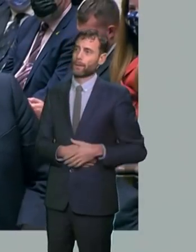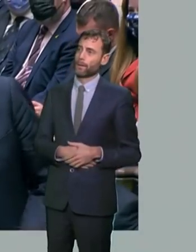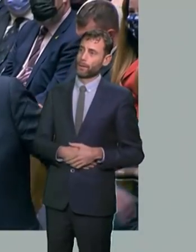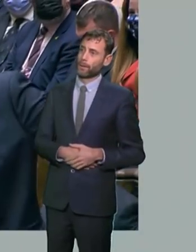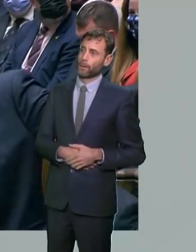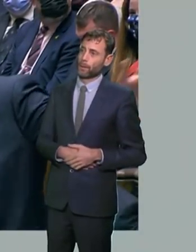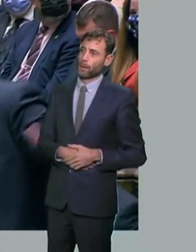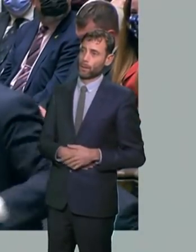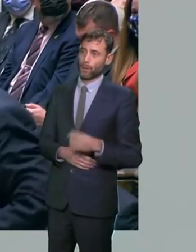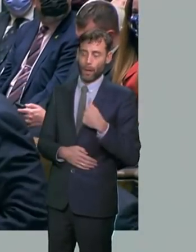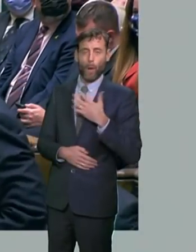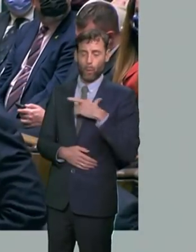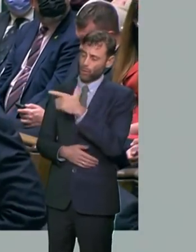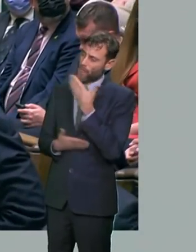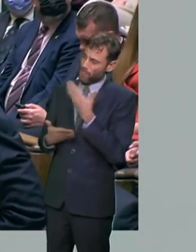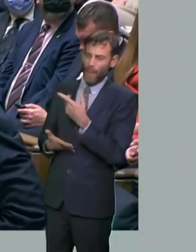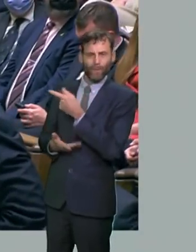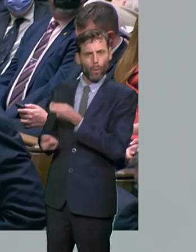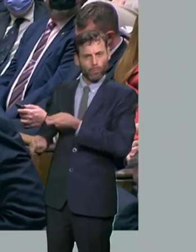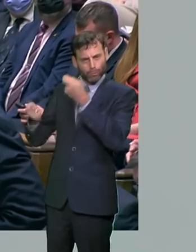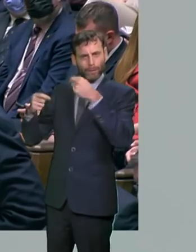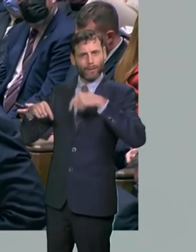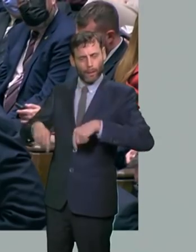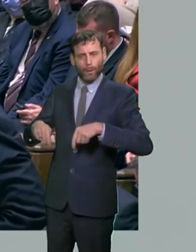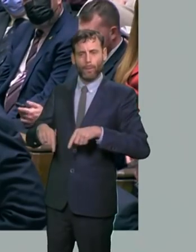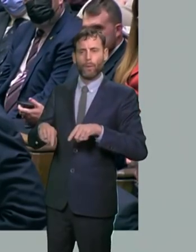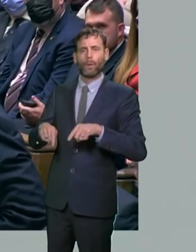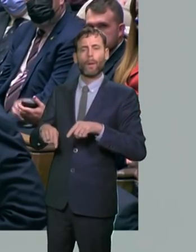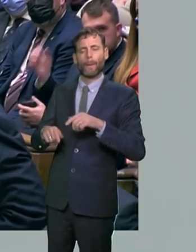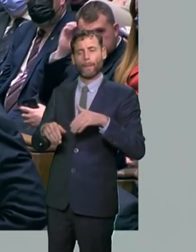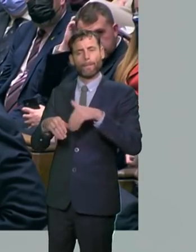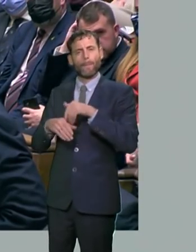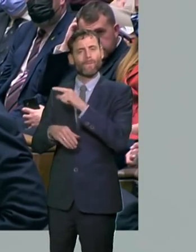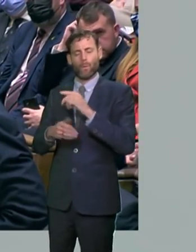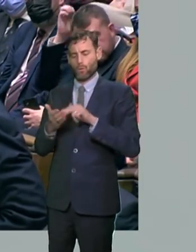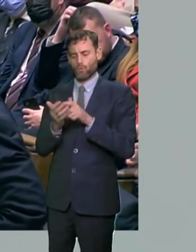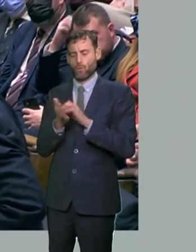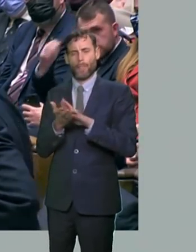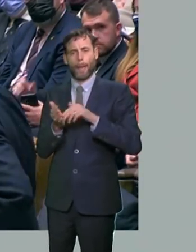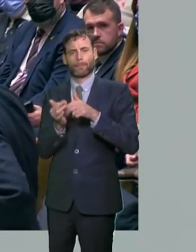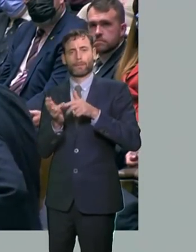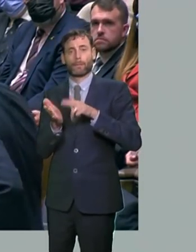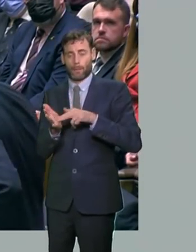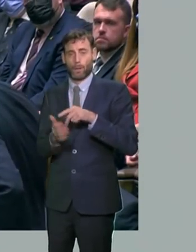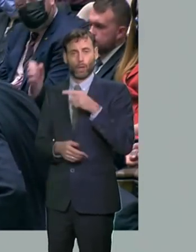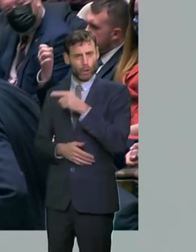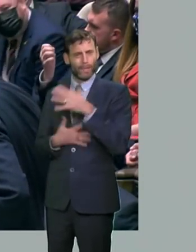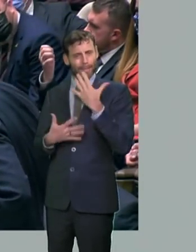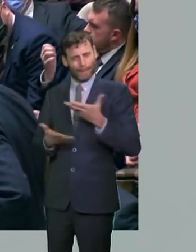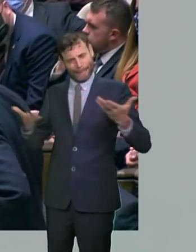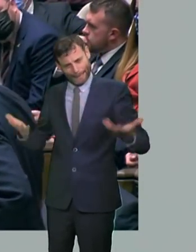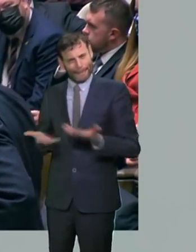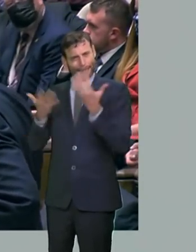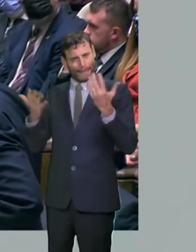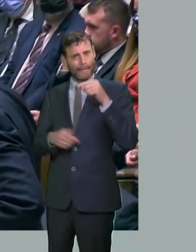which she's vanished. But I want to thank my right honourable friend, the member for Northampton, because she has championed this for many, many years.